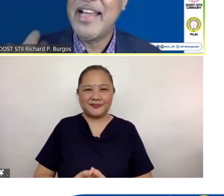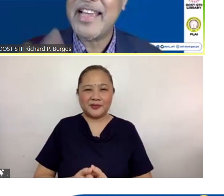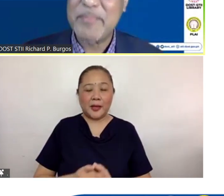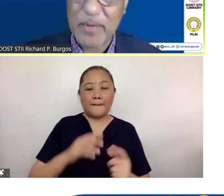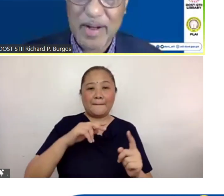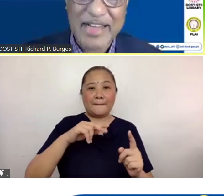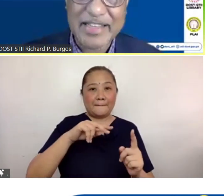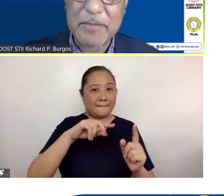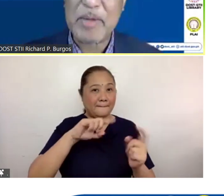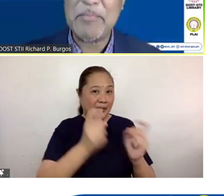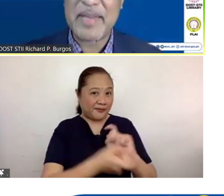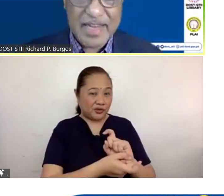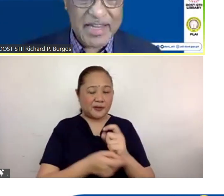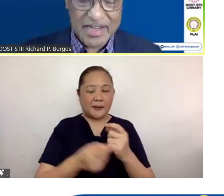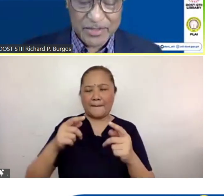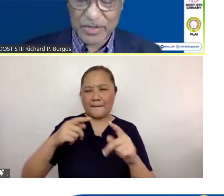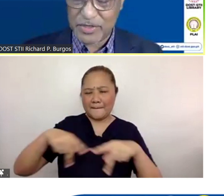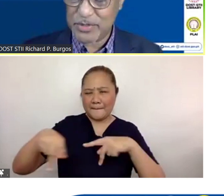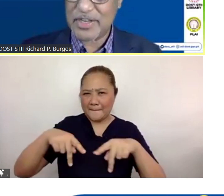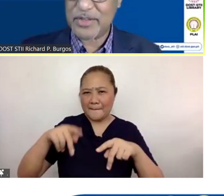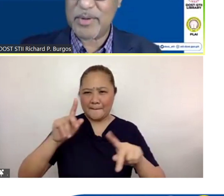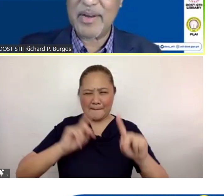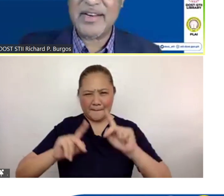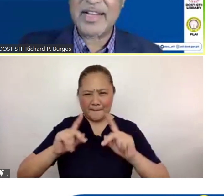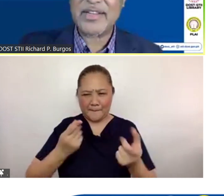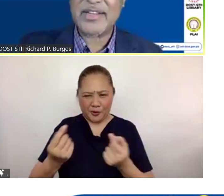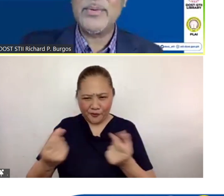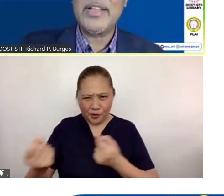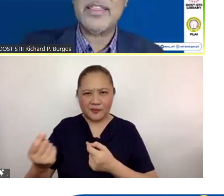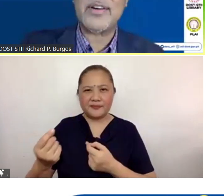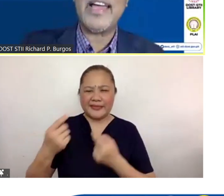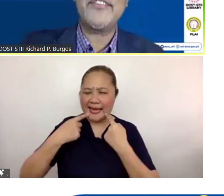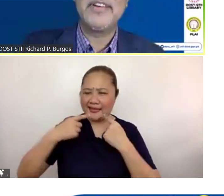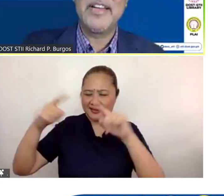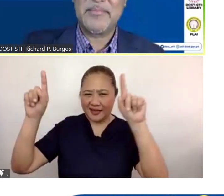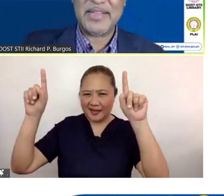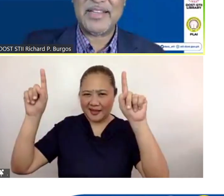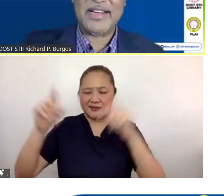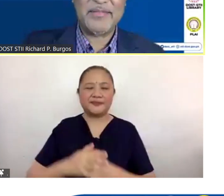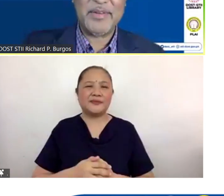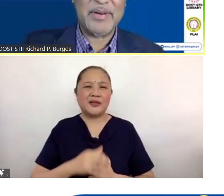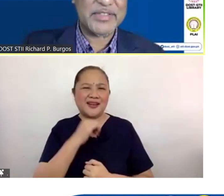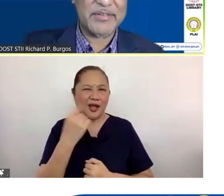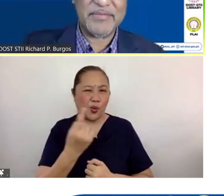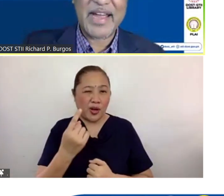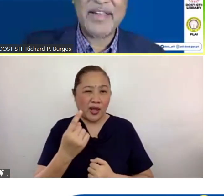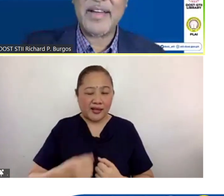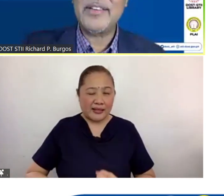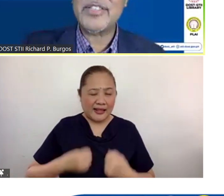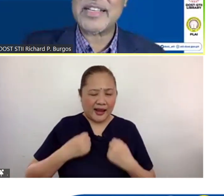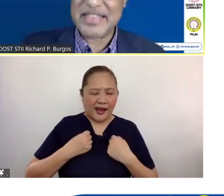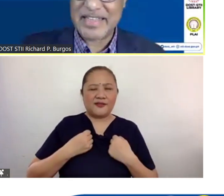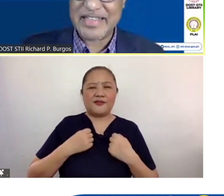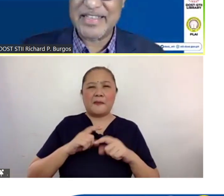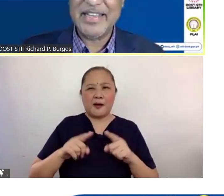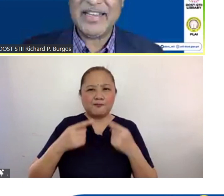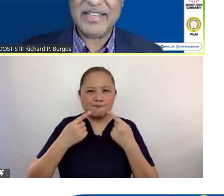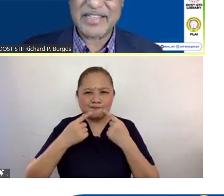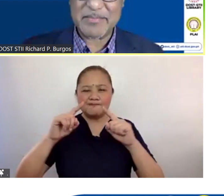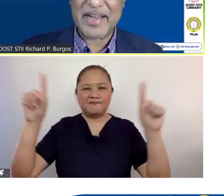excel, yan po ang ating PPE to ensure that we will not only thrive, but we will survive and